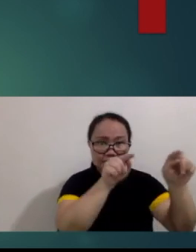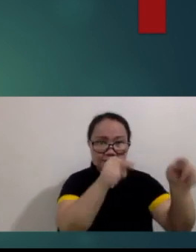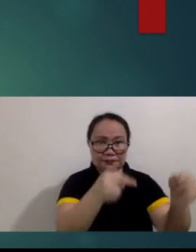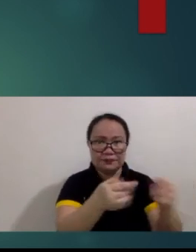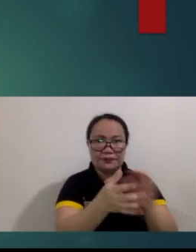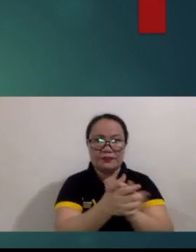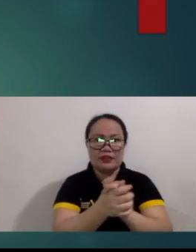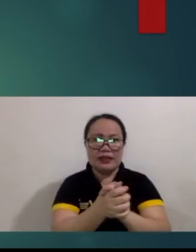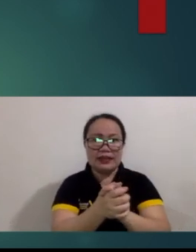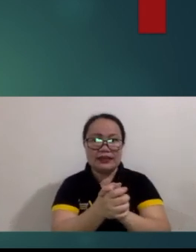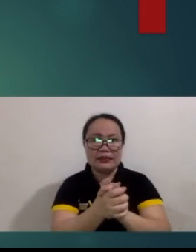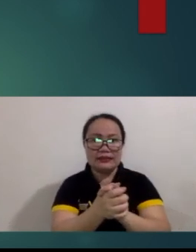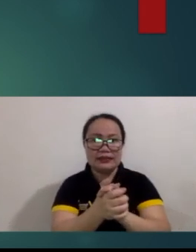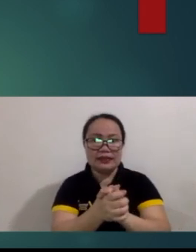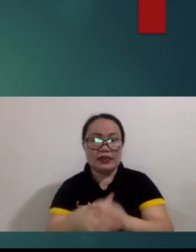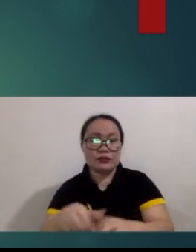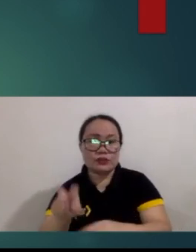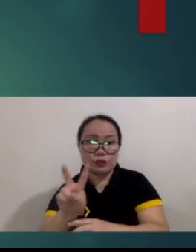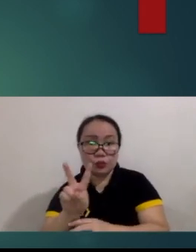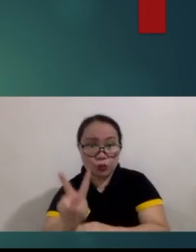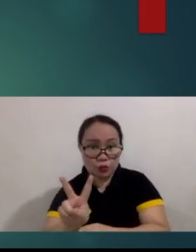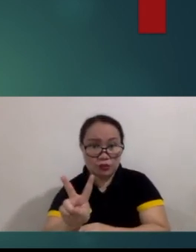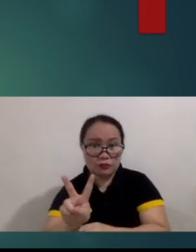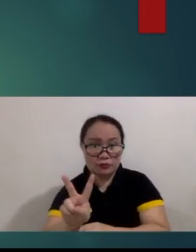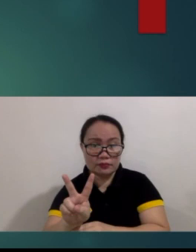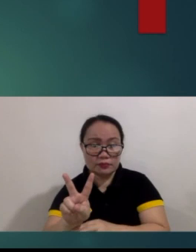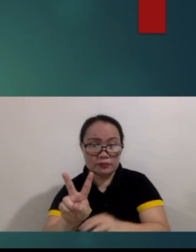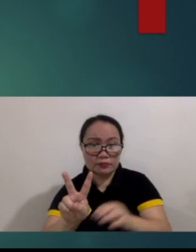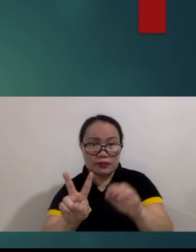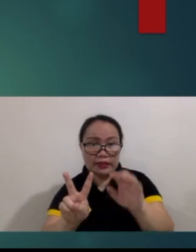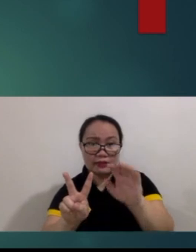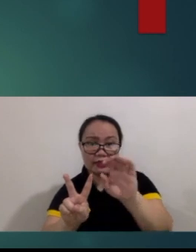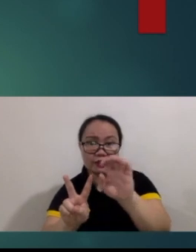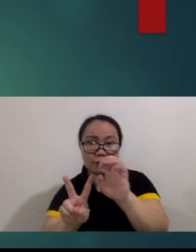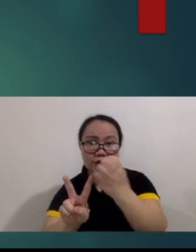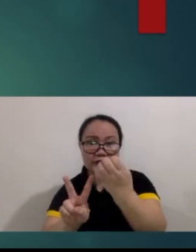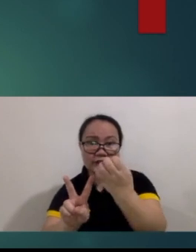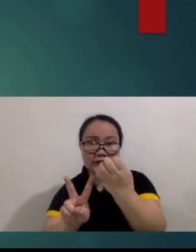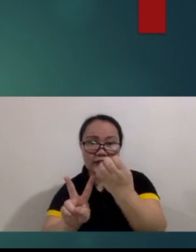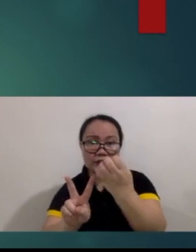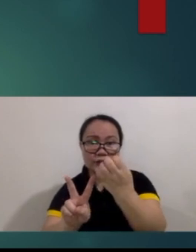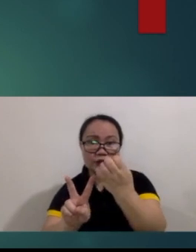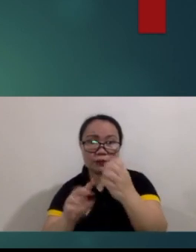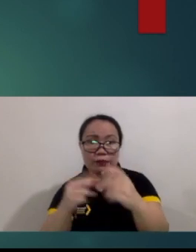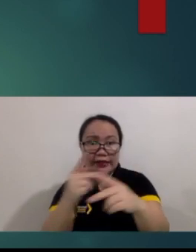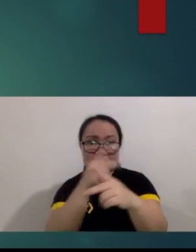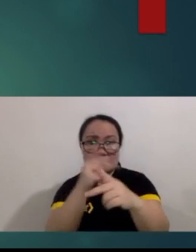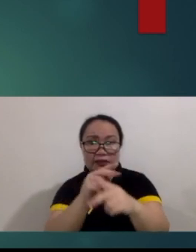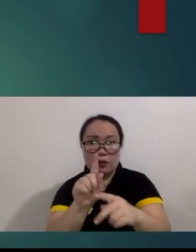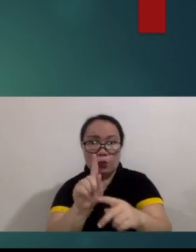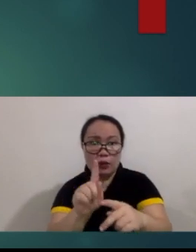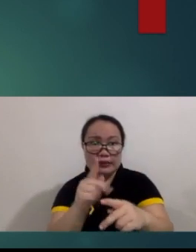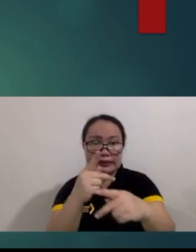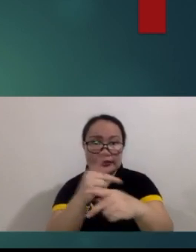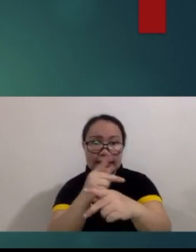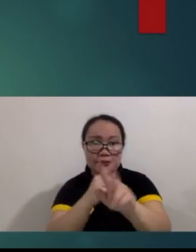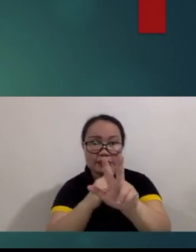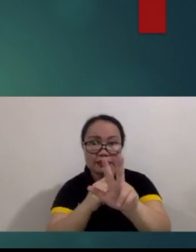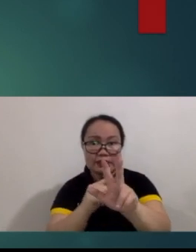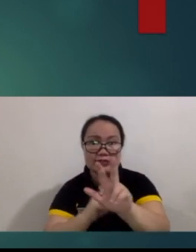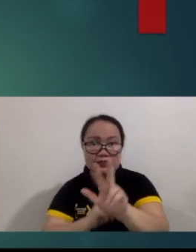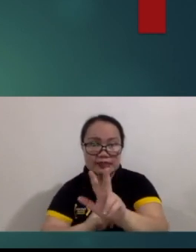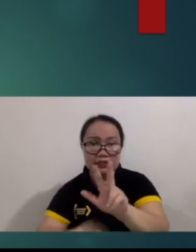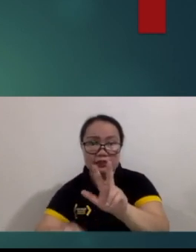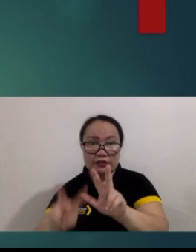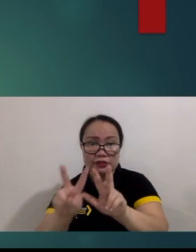3. Okay? So 2, the exponents multiplied. 1 times